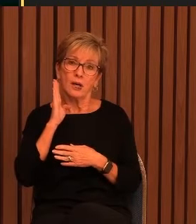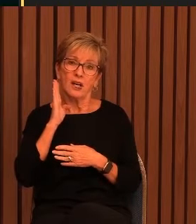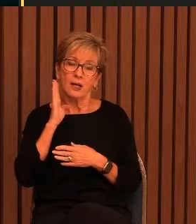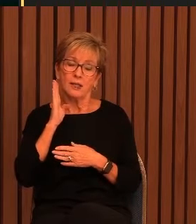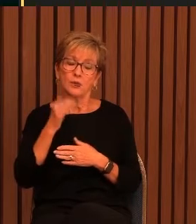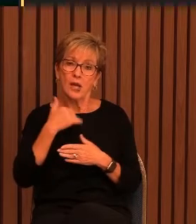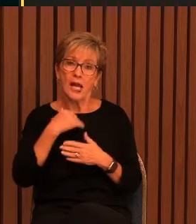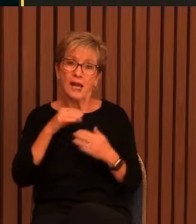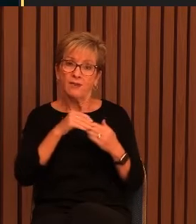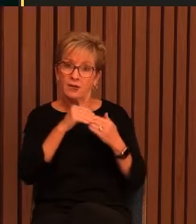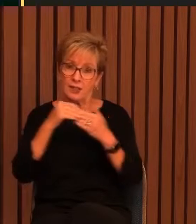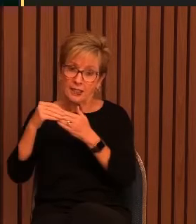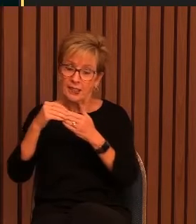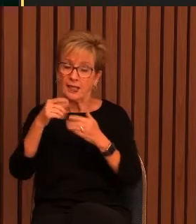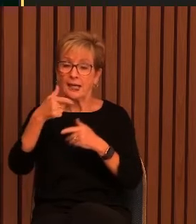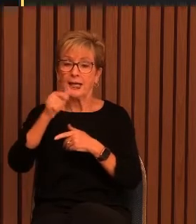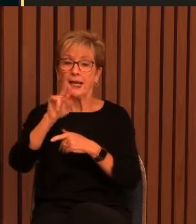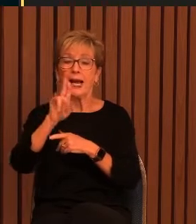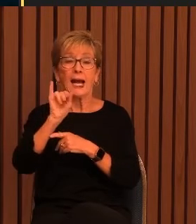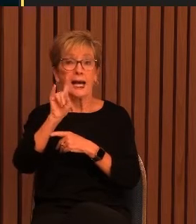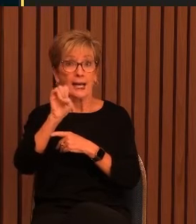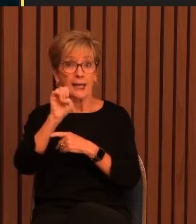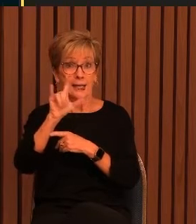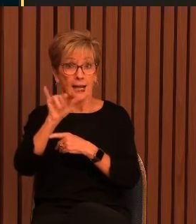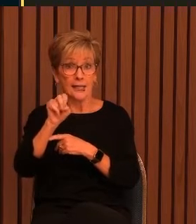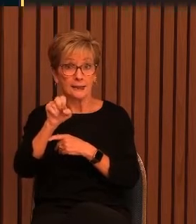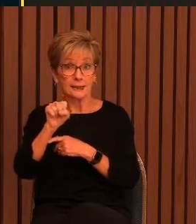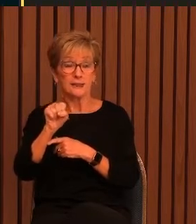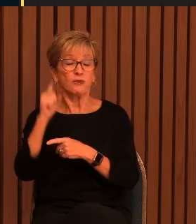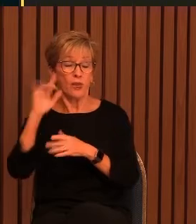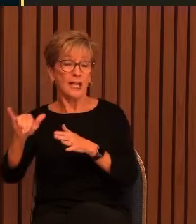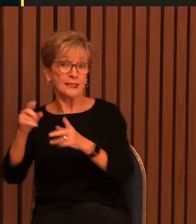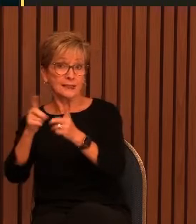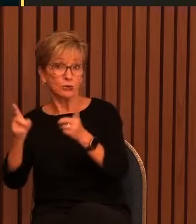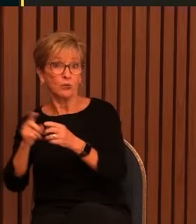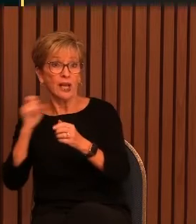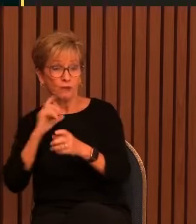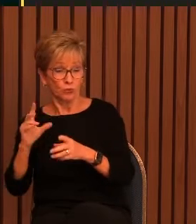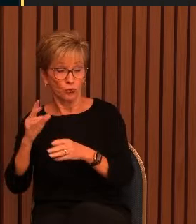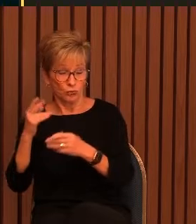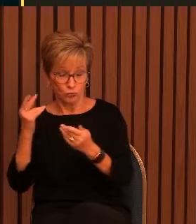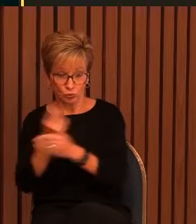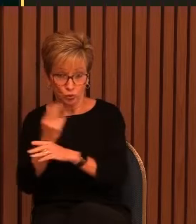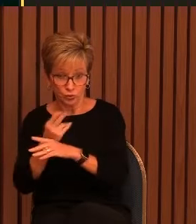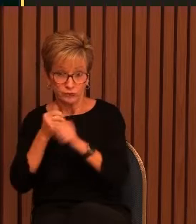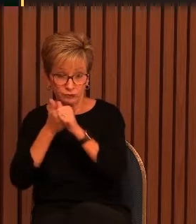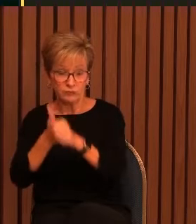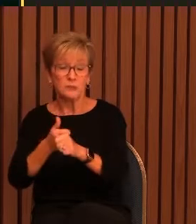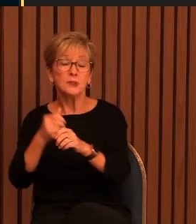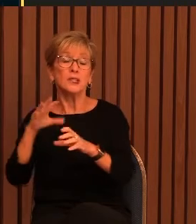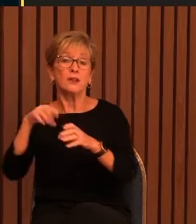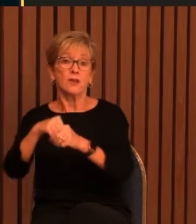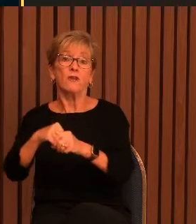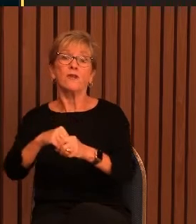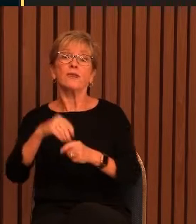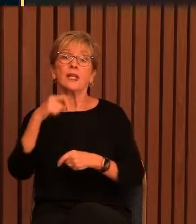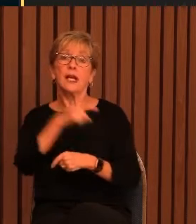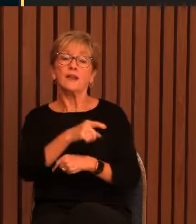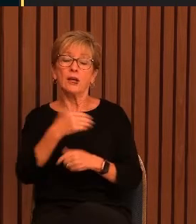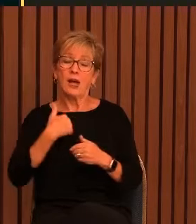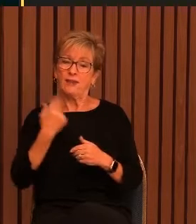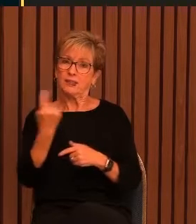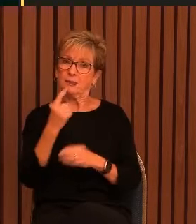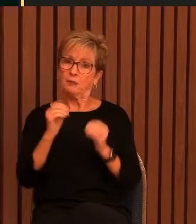parameters or guidelines for districts that do want to engage in this, because many of them already have started the work and actually have, as David said,